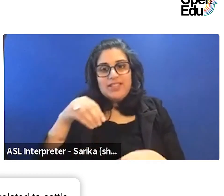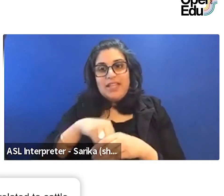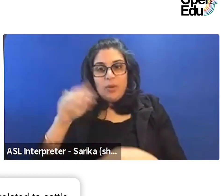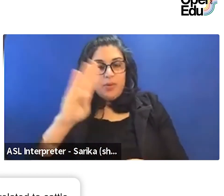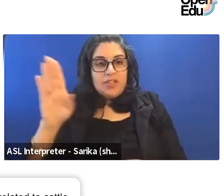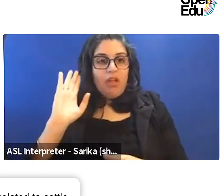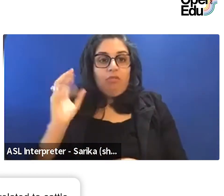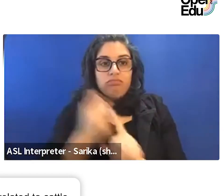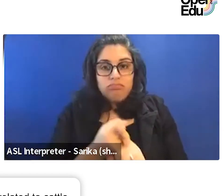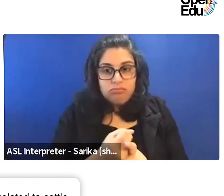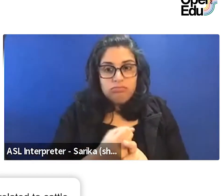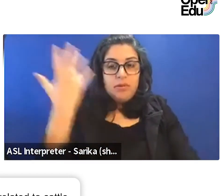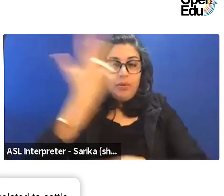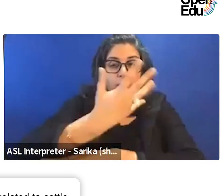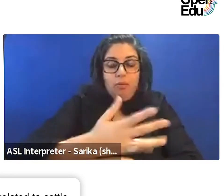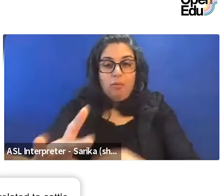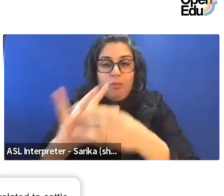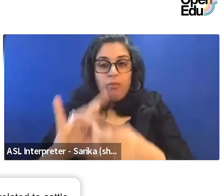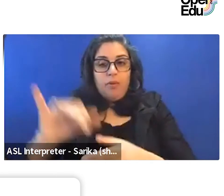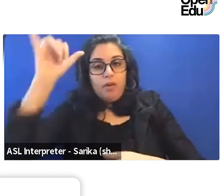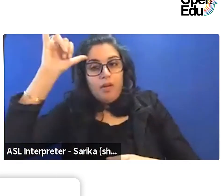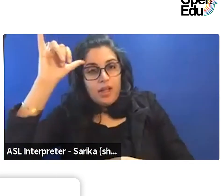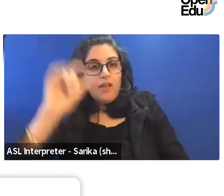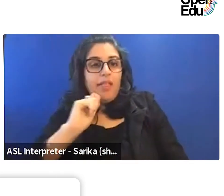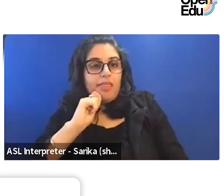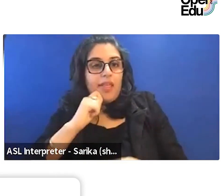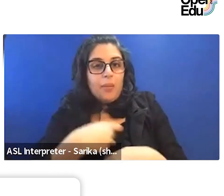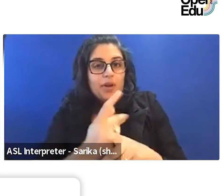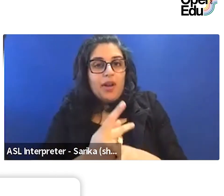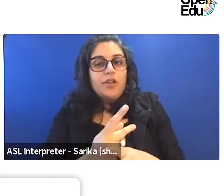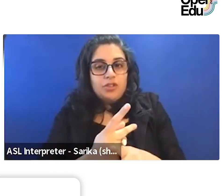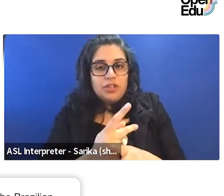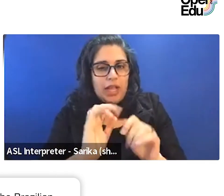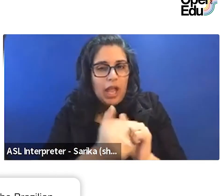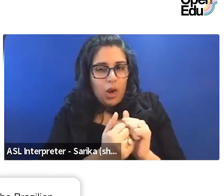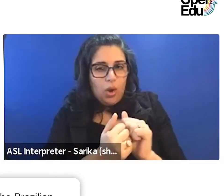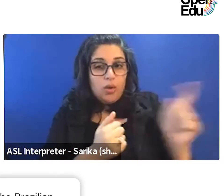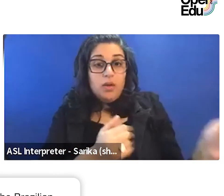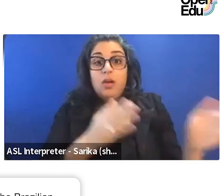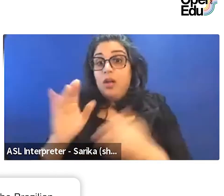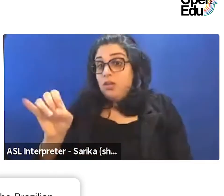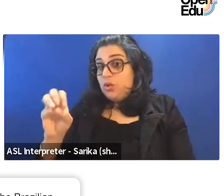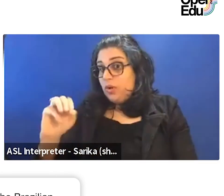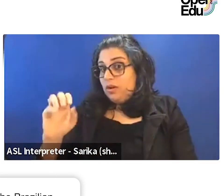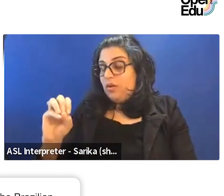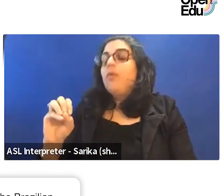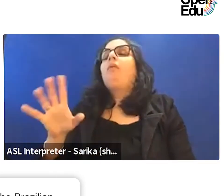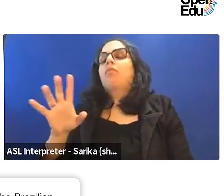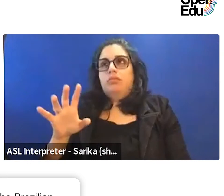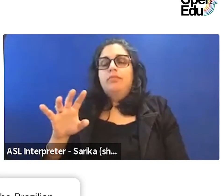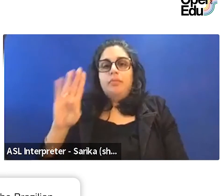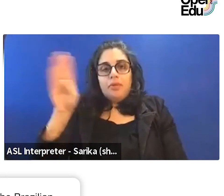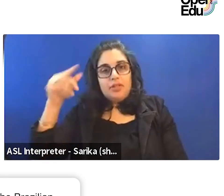deforestation related to cattle, leather production? That was one of the... Okay, so yeah, the Brazilian government